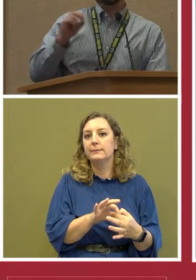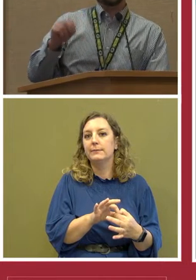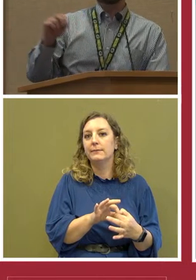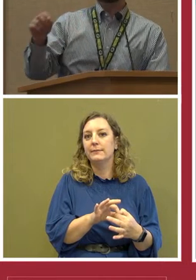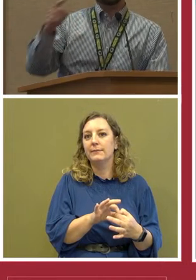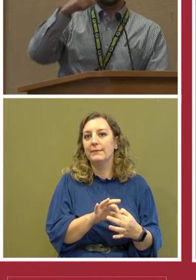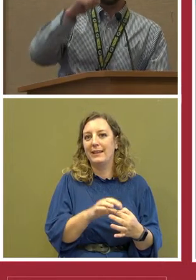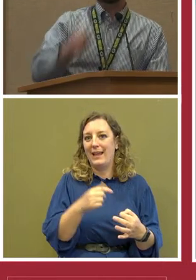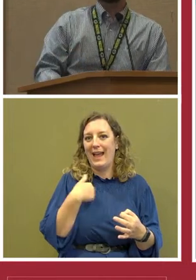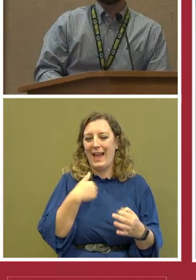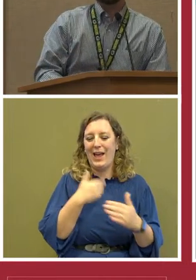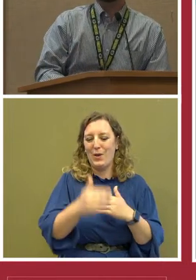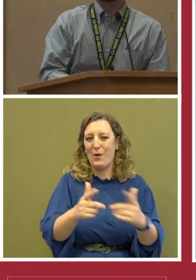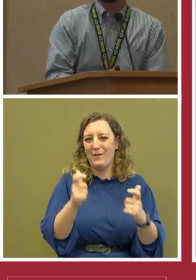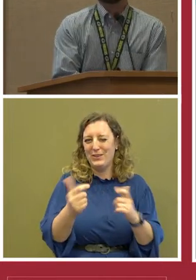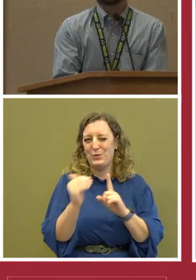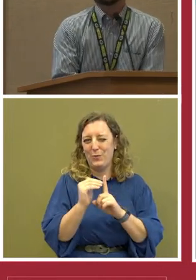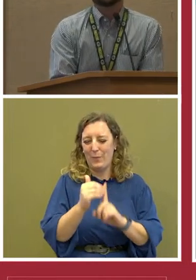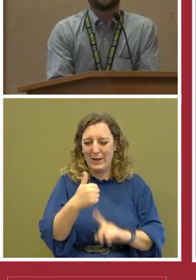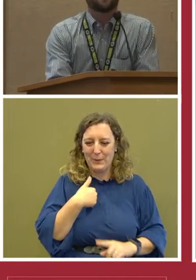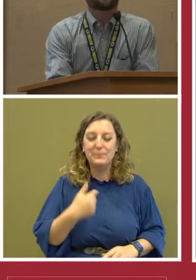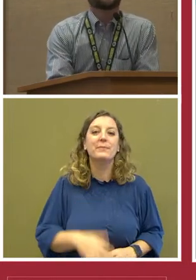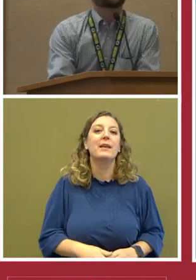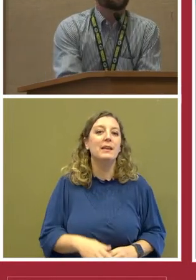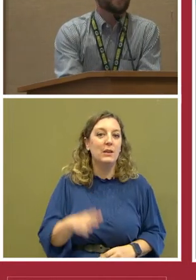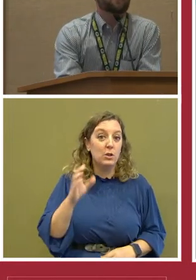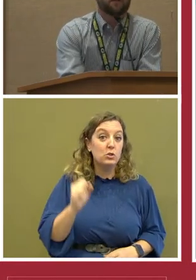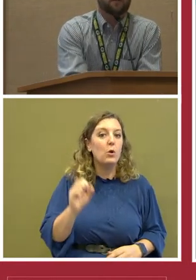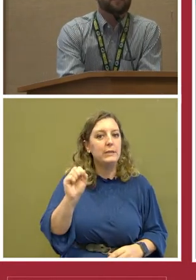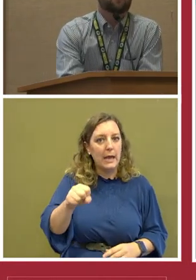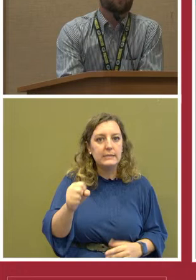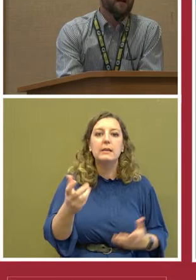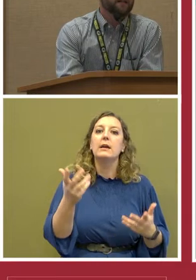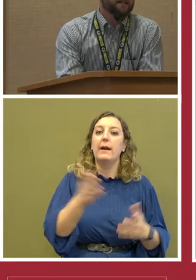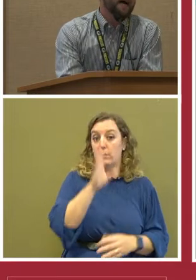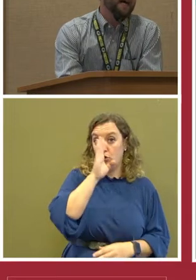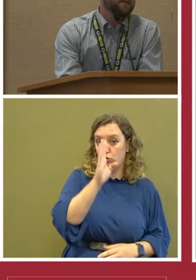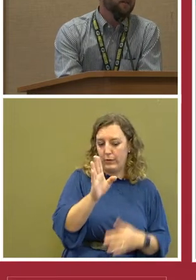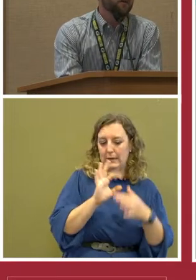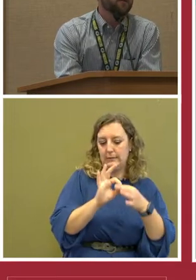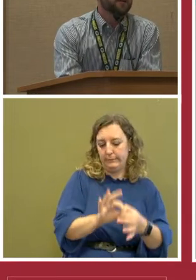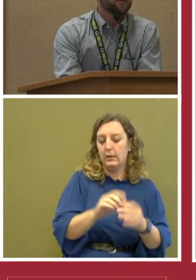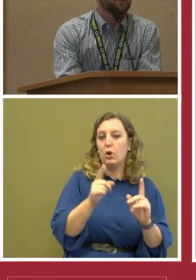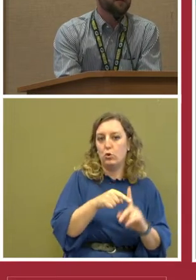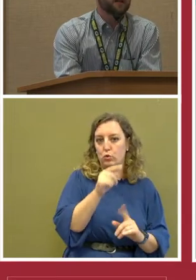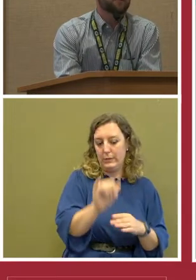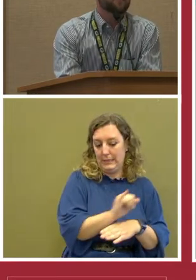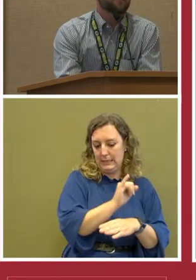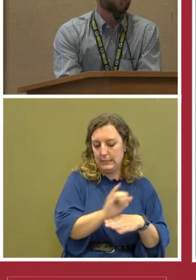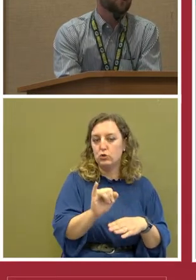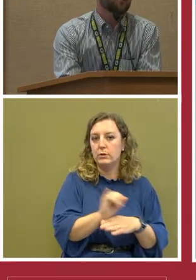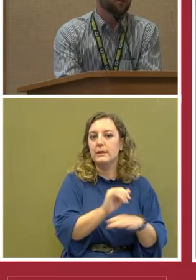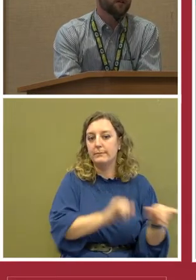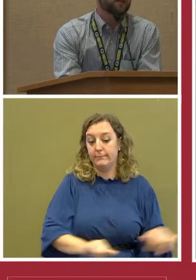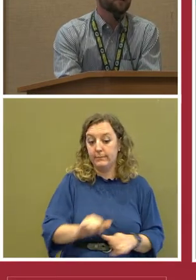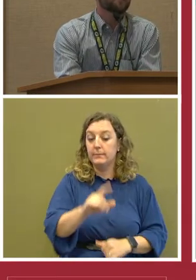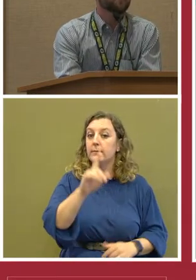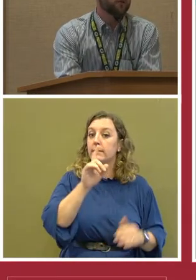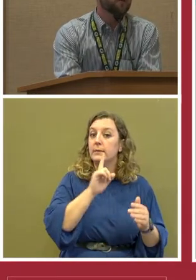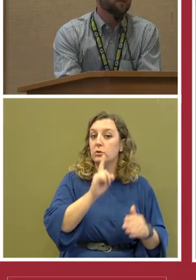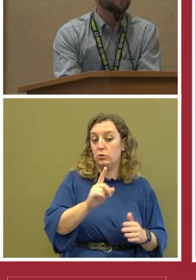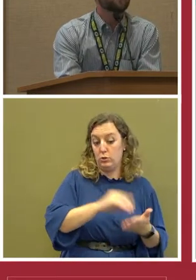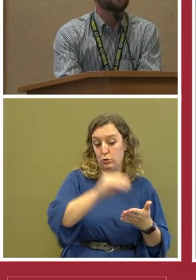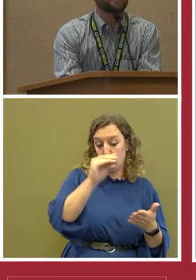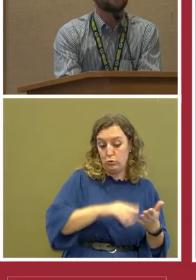I go way too fast, so you can remind me of that. So there's a direct tie to those industry standards so that we're ensuring that